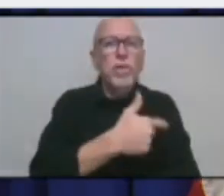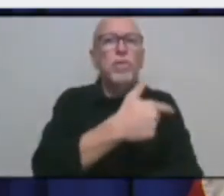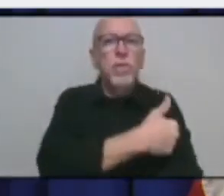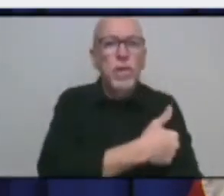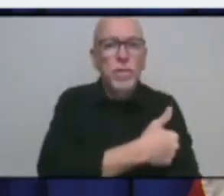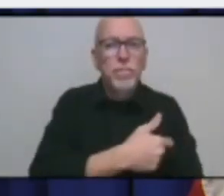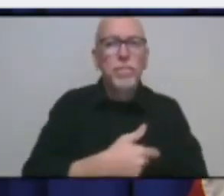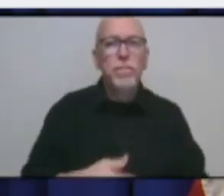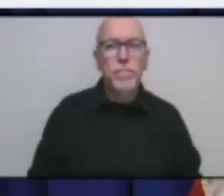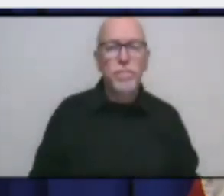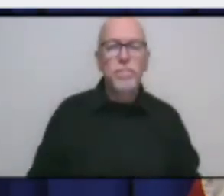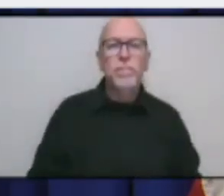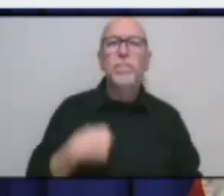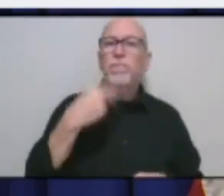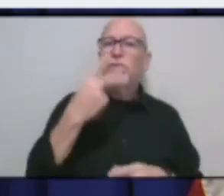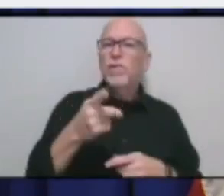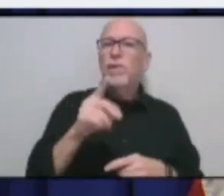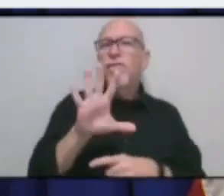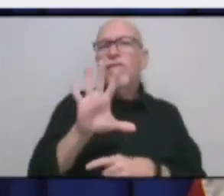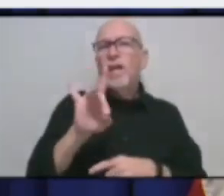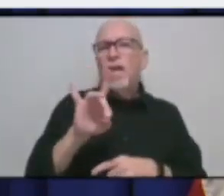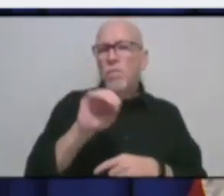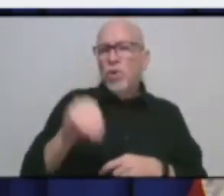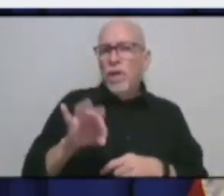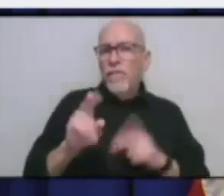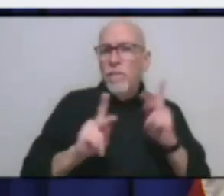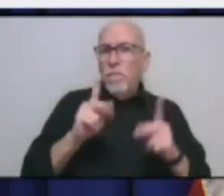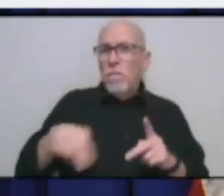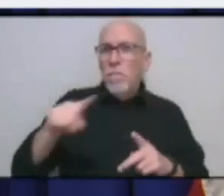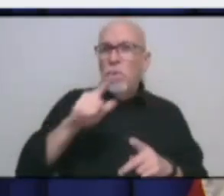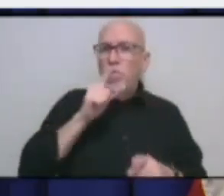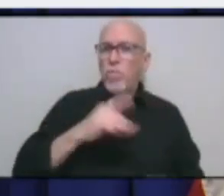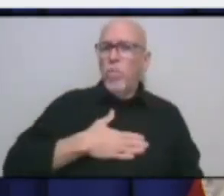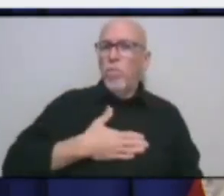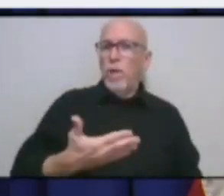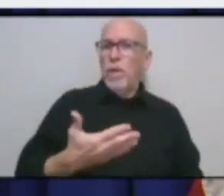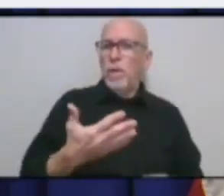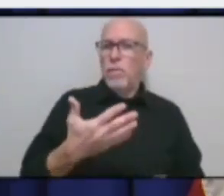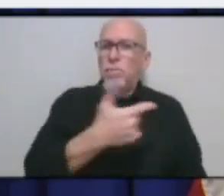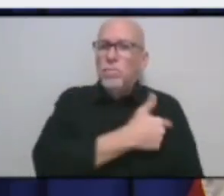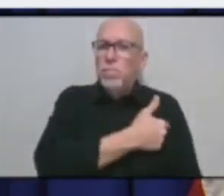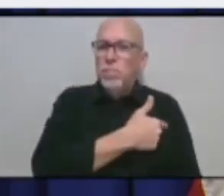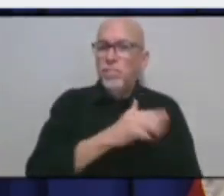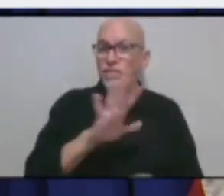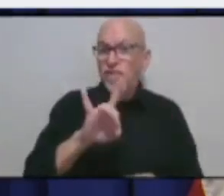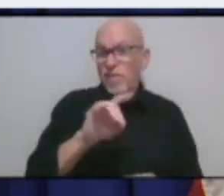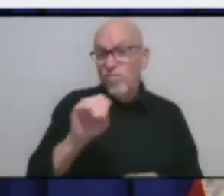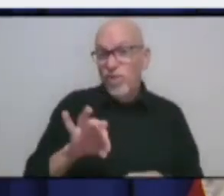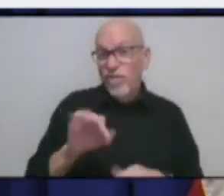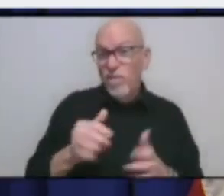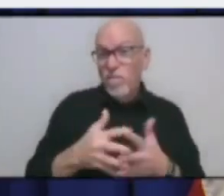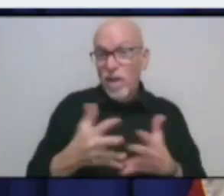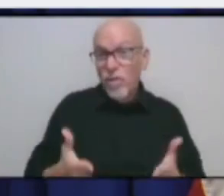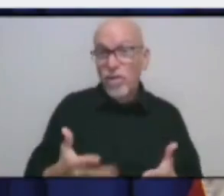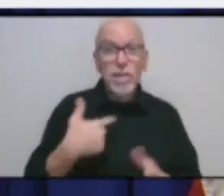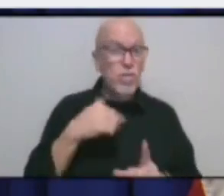poll that showed that only 58% of Americans were willing to get the COVID vaccine. I want to remind any Hoosiers who might be hesitant